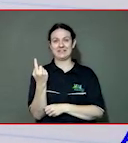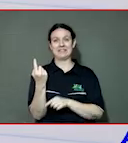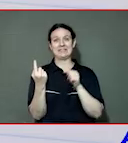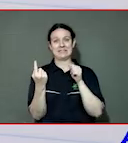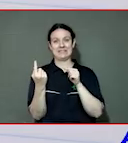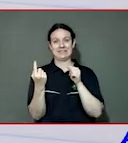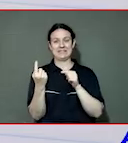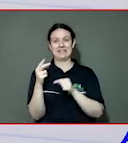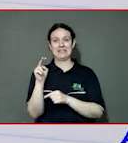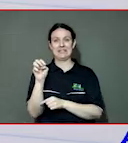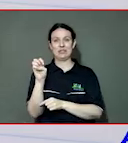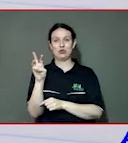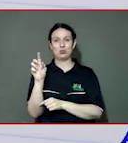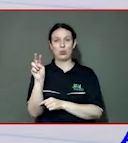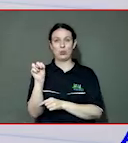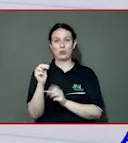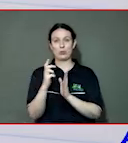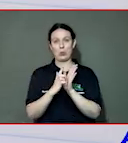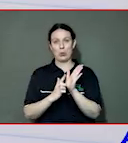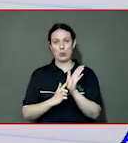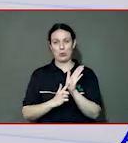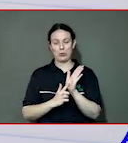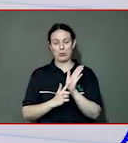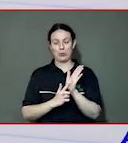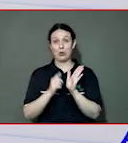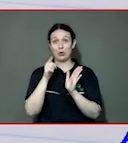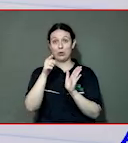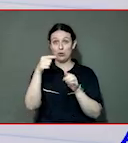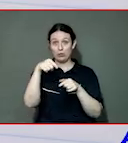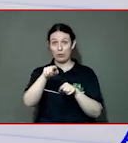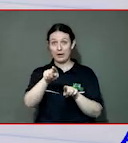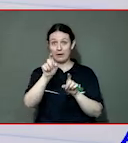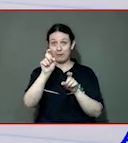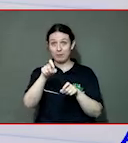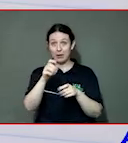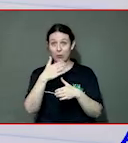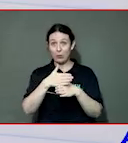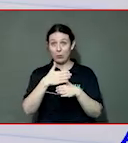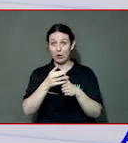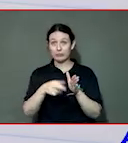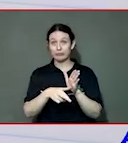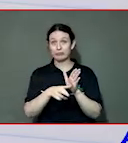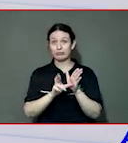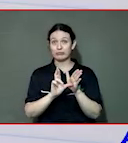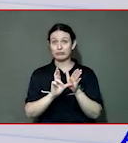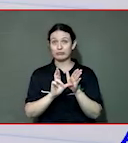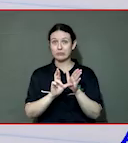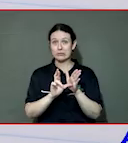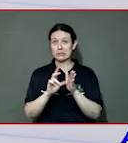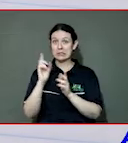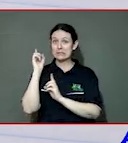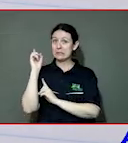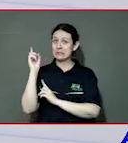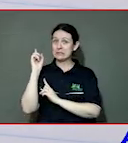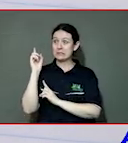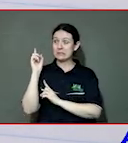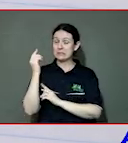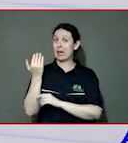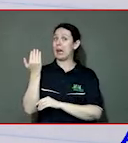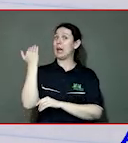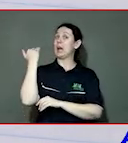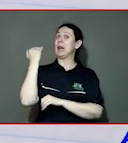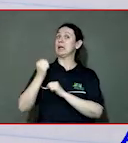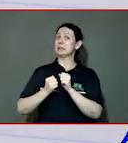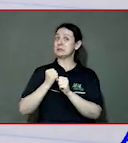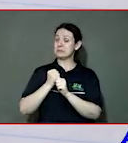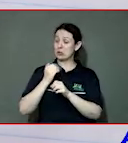And boys and girls, you must do the revision now. There's not enough time for your teacher to expect to do